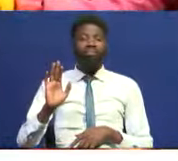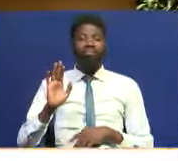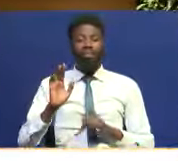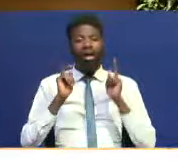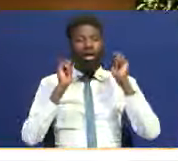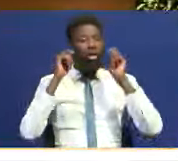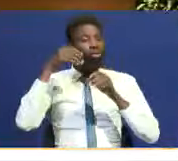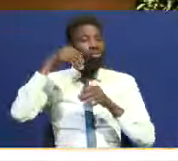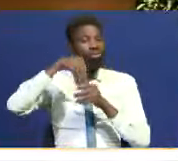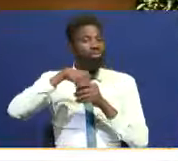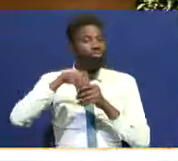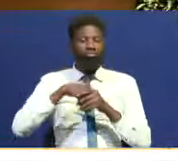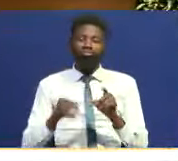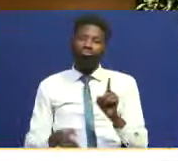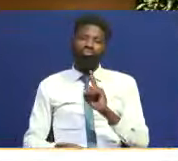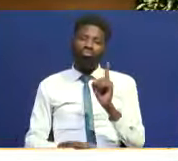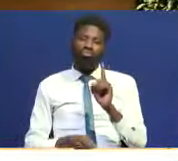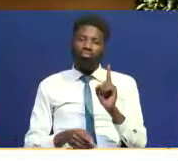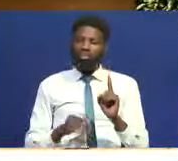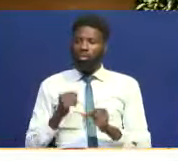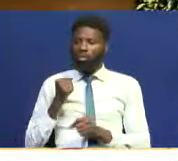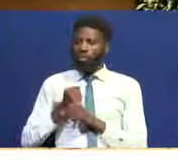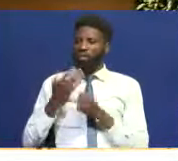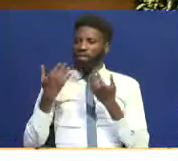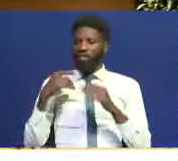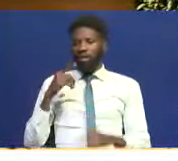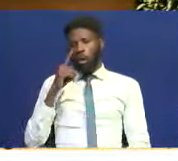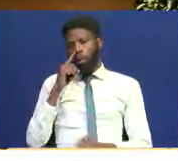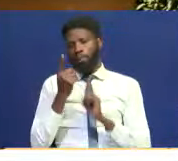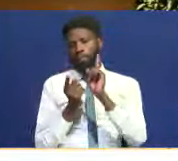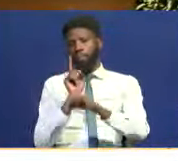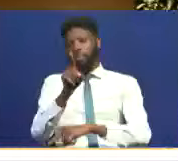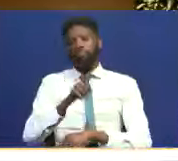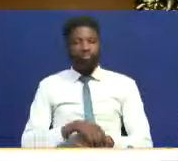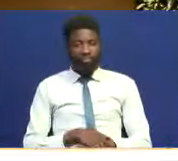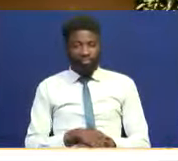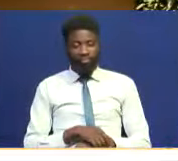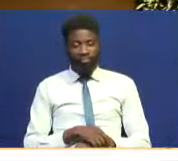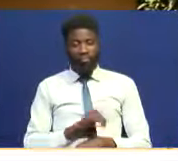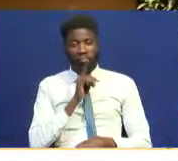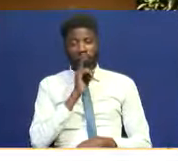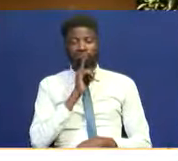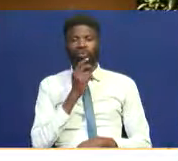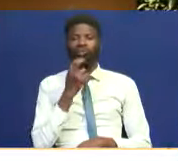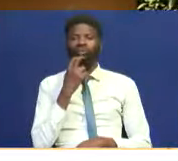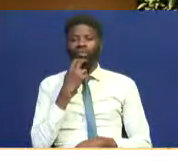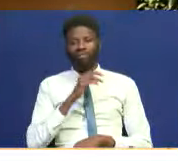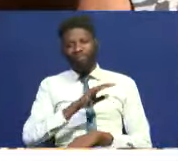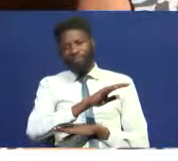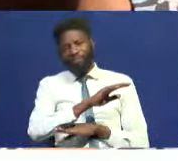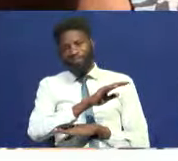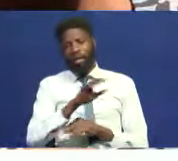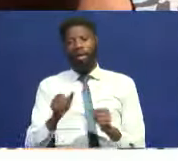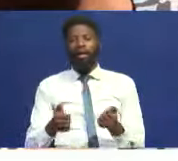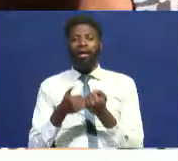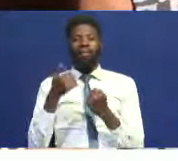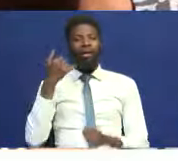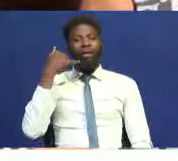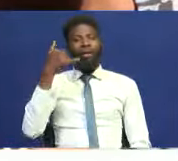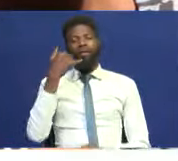work. She recounts the distressing call she received on Tuesday evening, informing her about the death of the son.